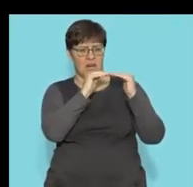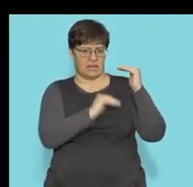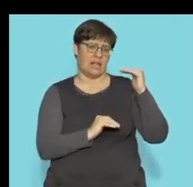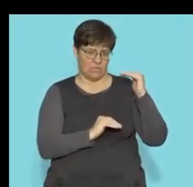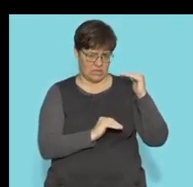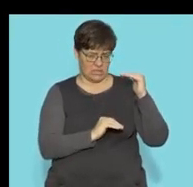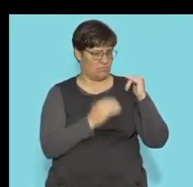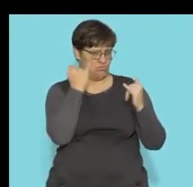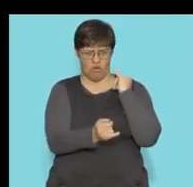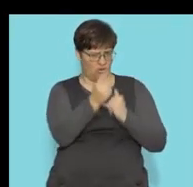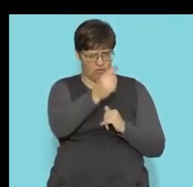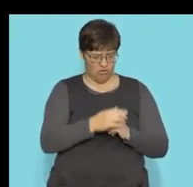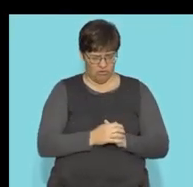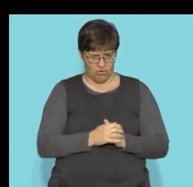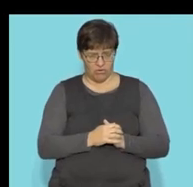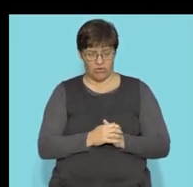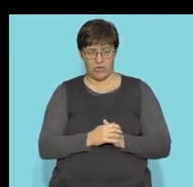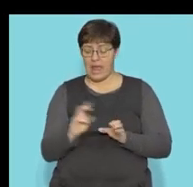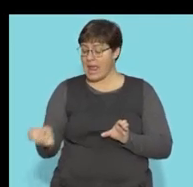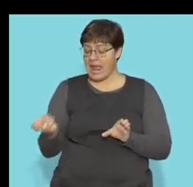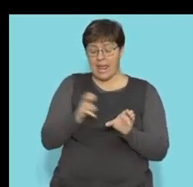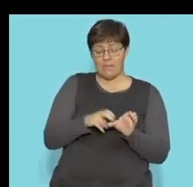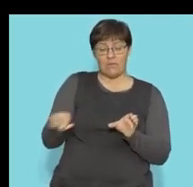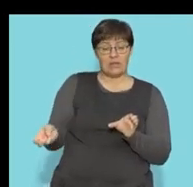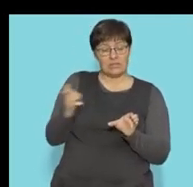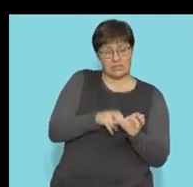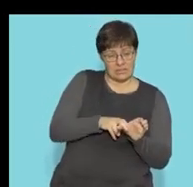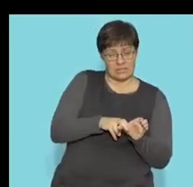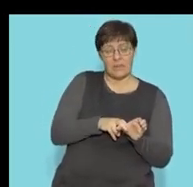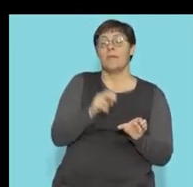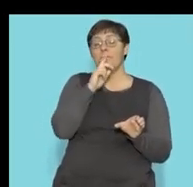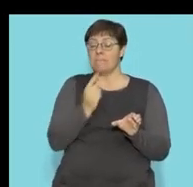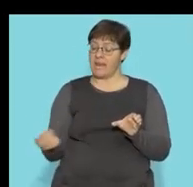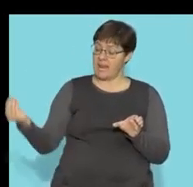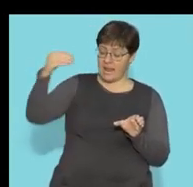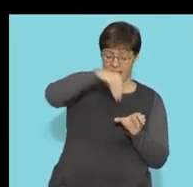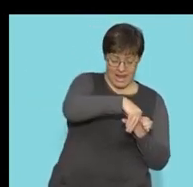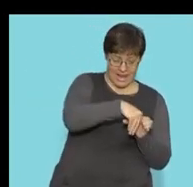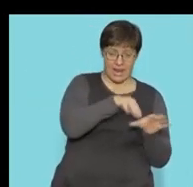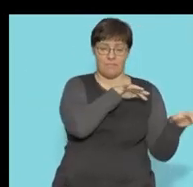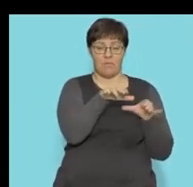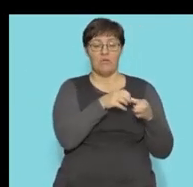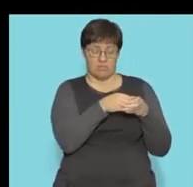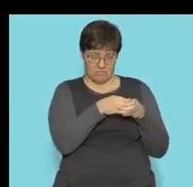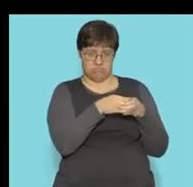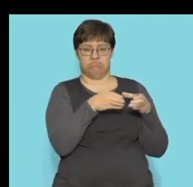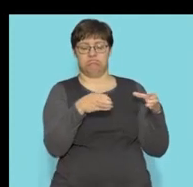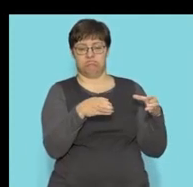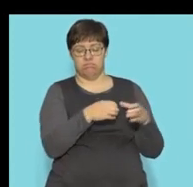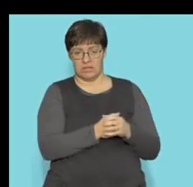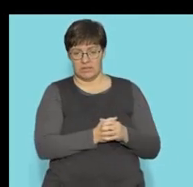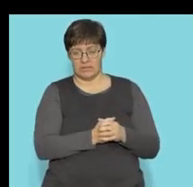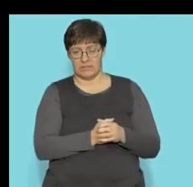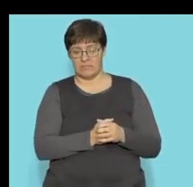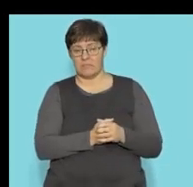a decrease. Immigration means coming into a population. So now I'm